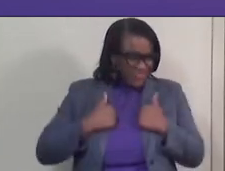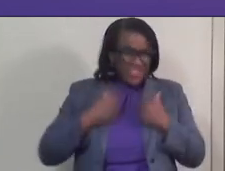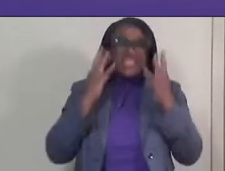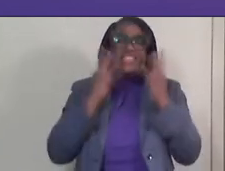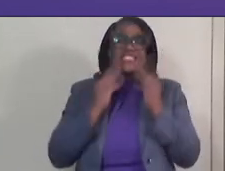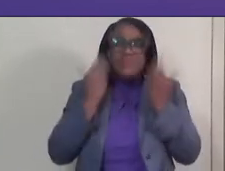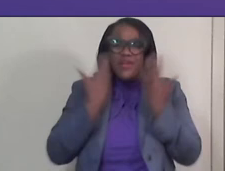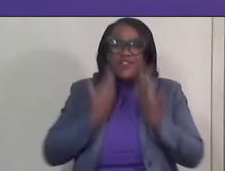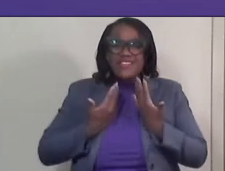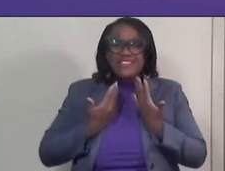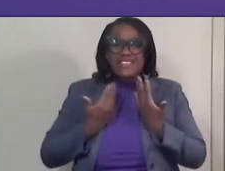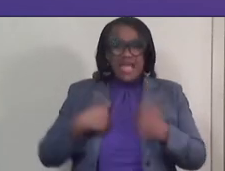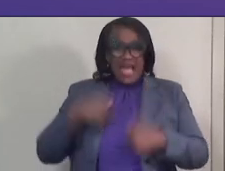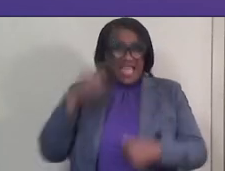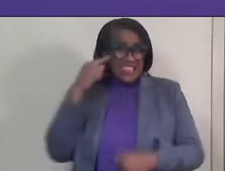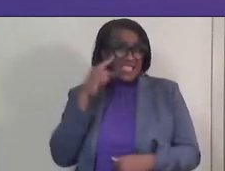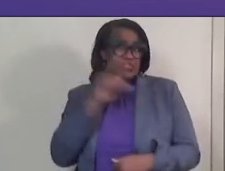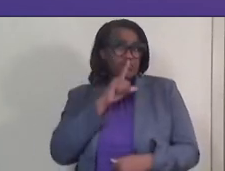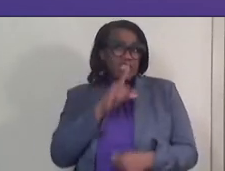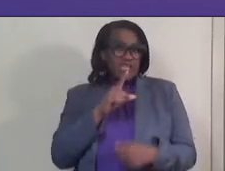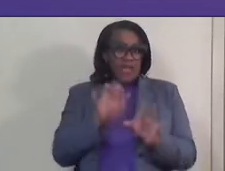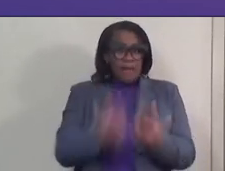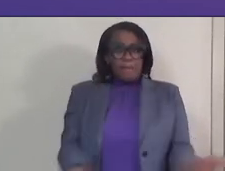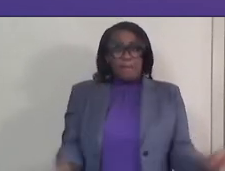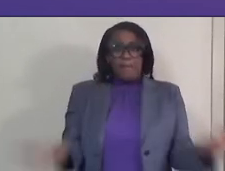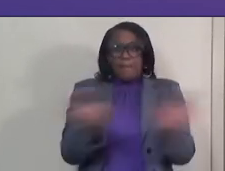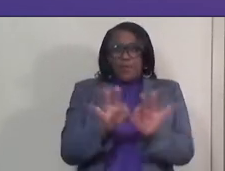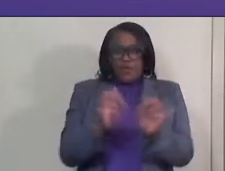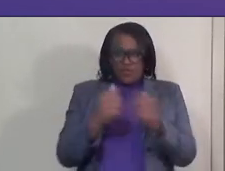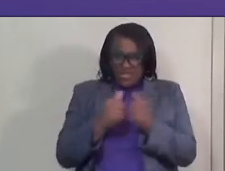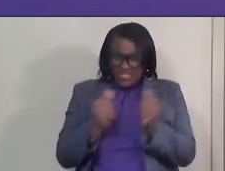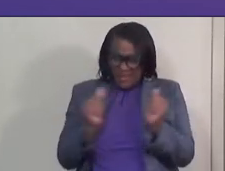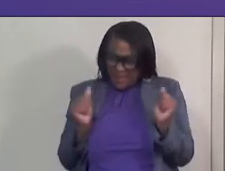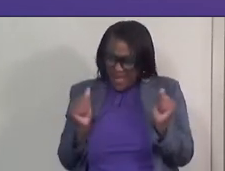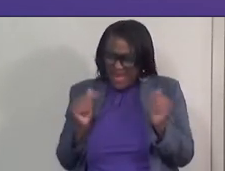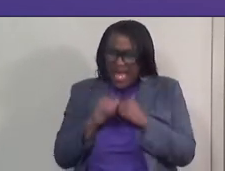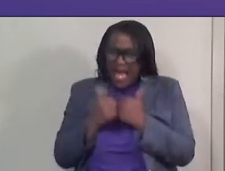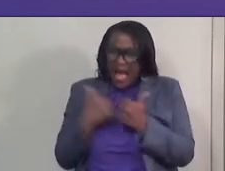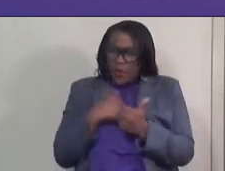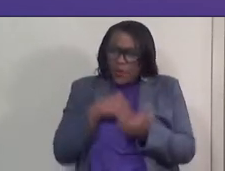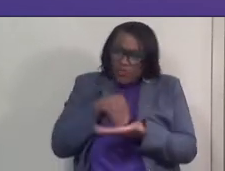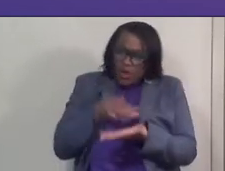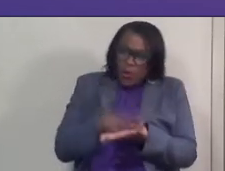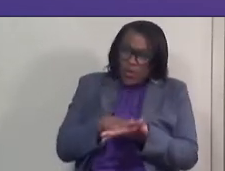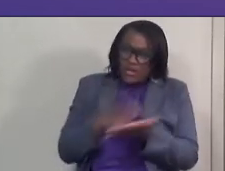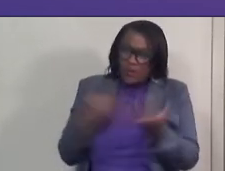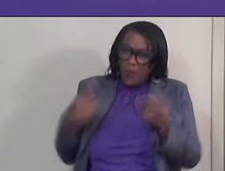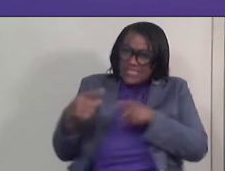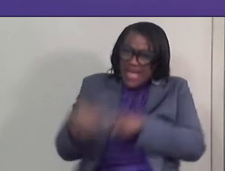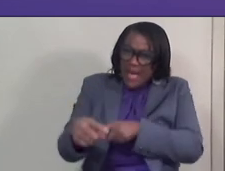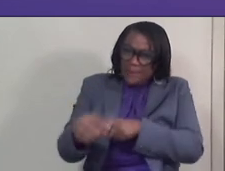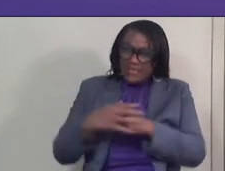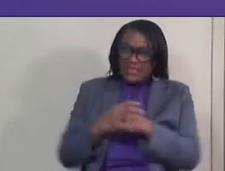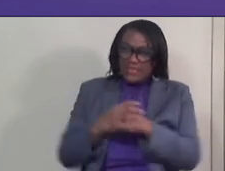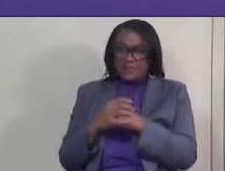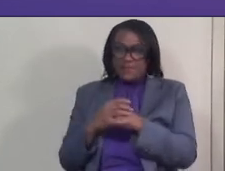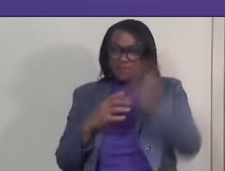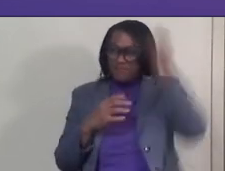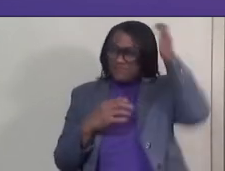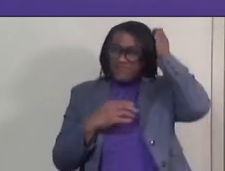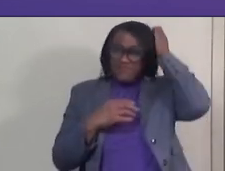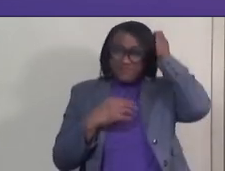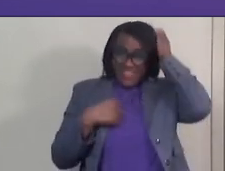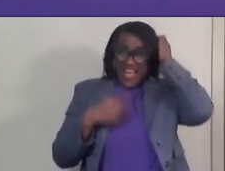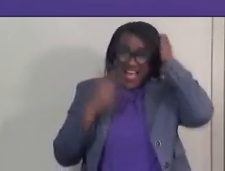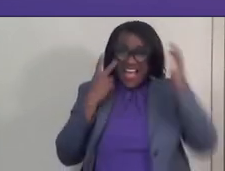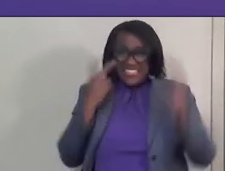expand our sense of how we are recording what happens. Yes. And so I see you doing